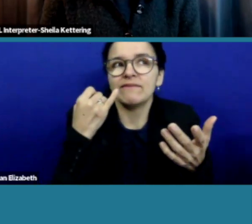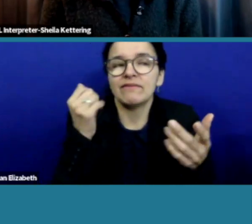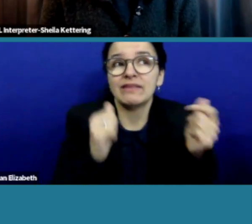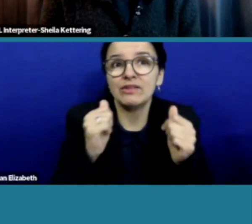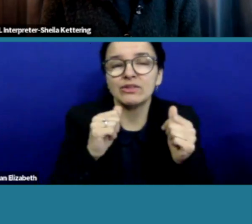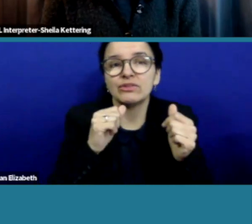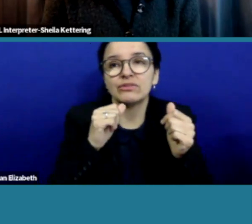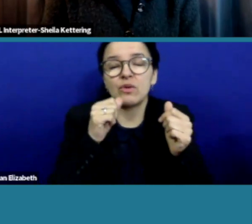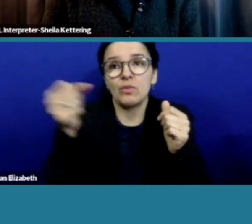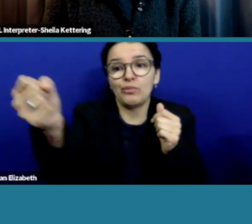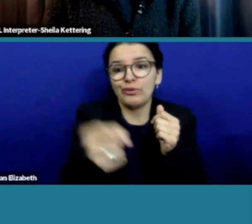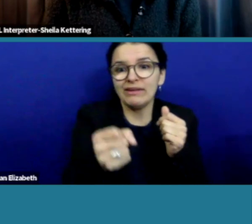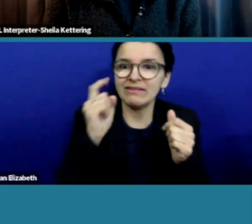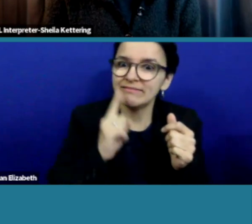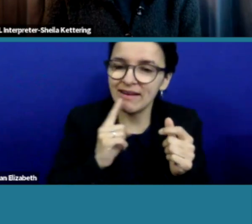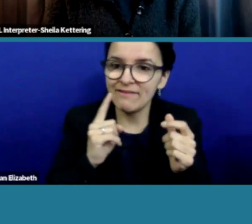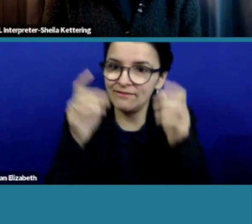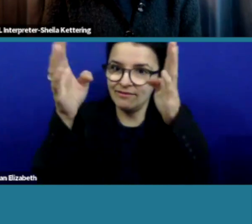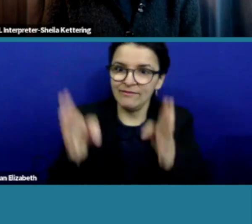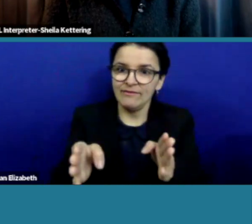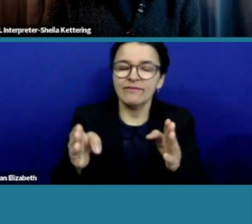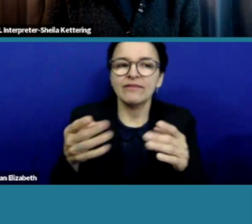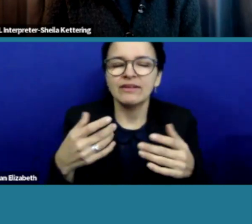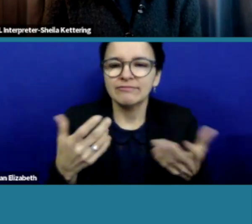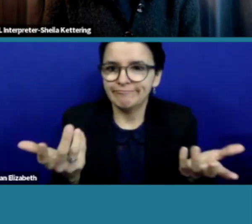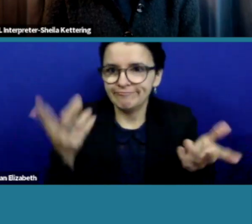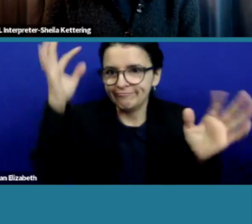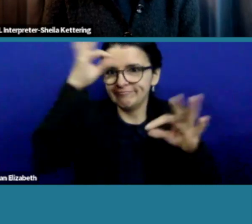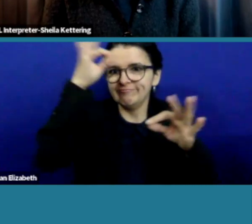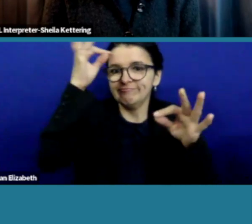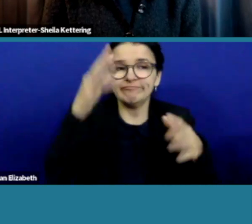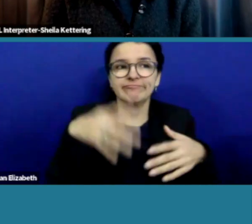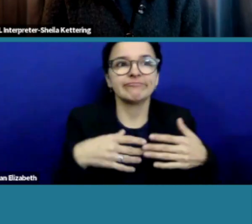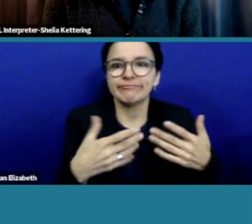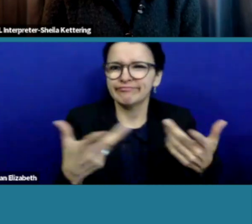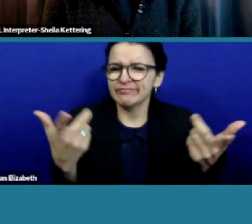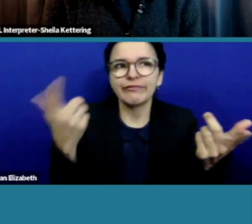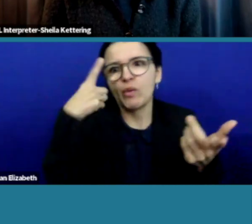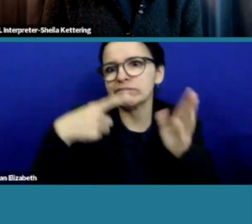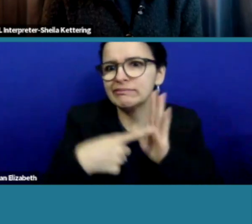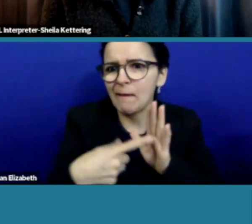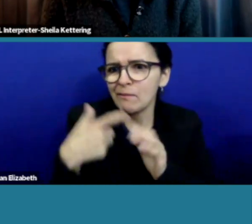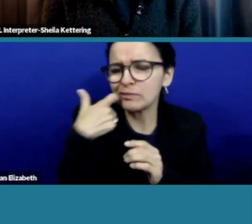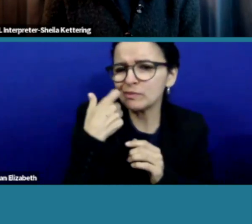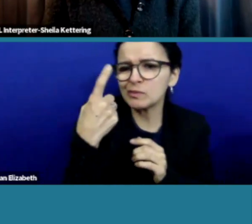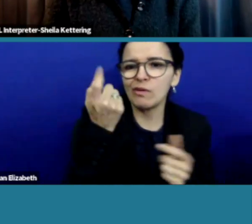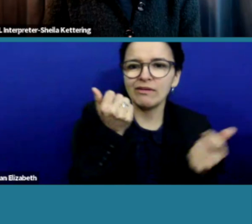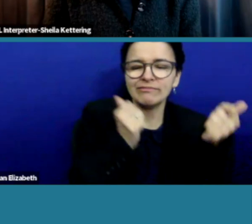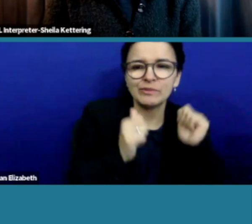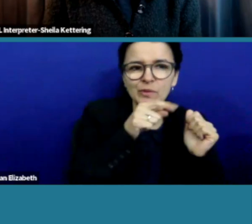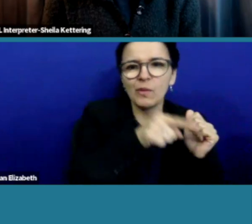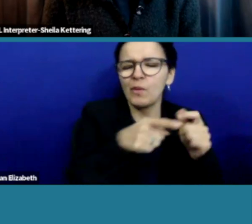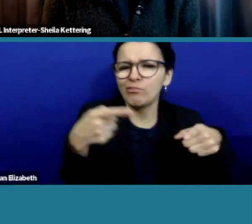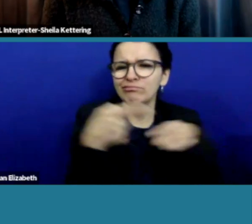also, oftentimes there are conflicts for interpreters. Maybe there'll be